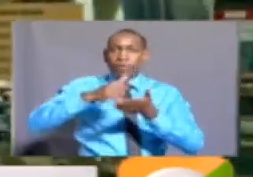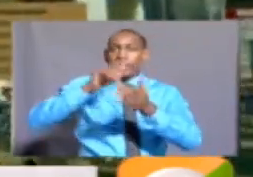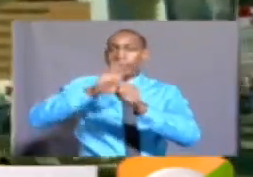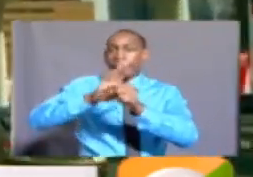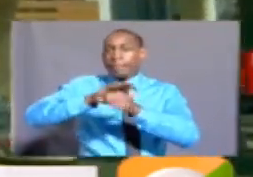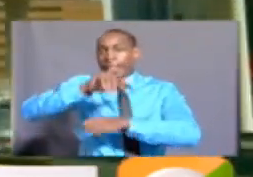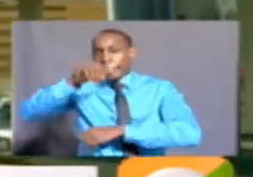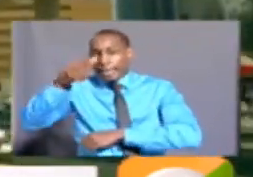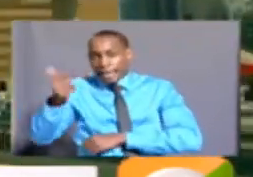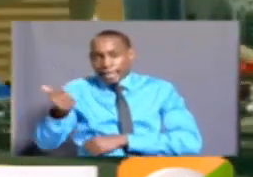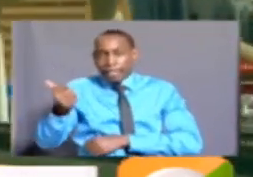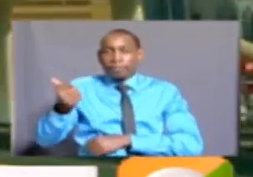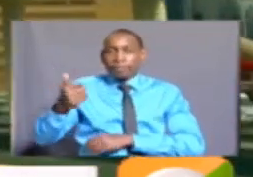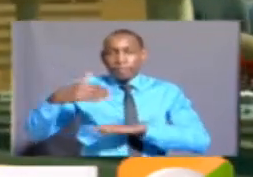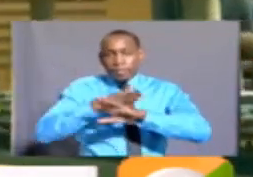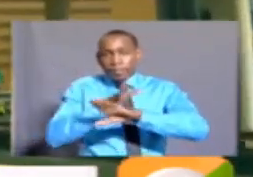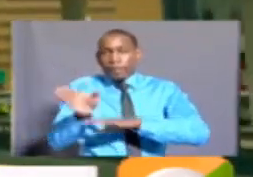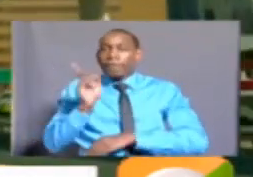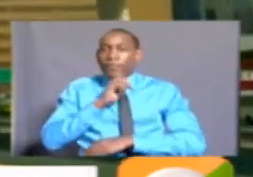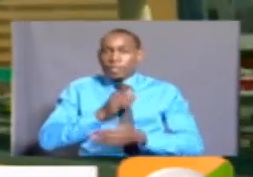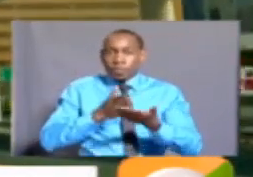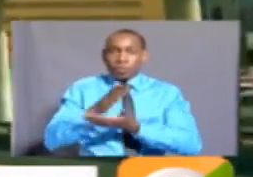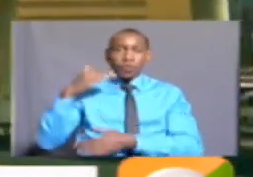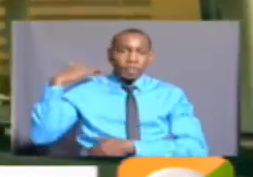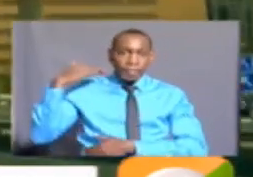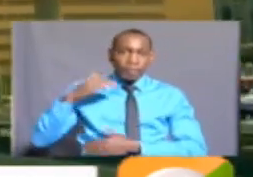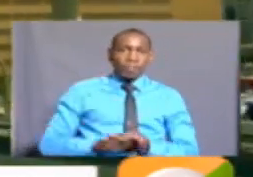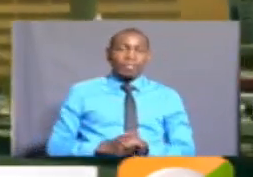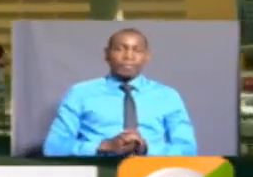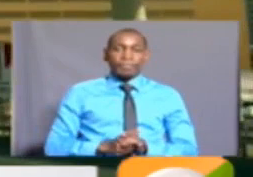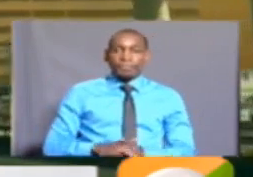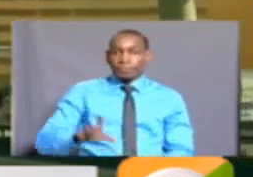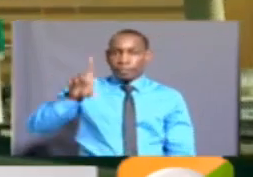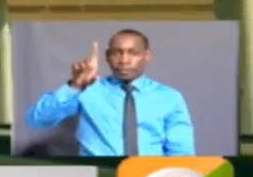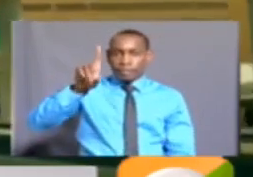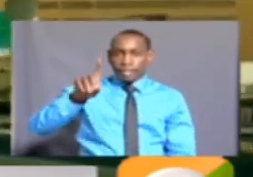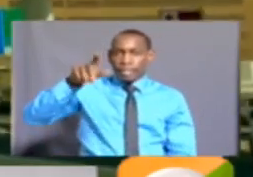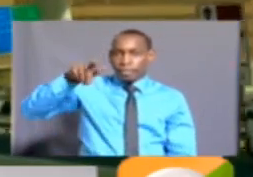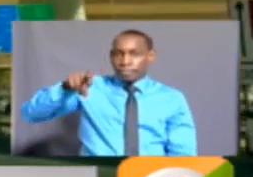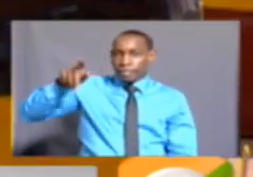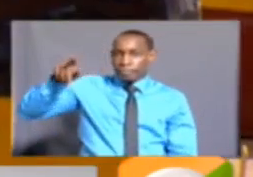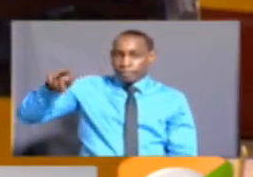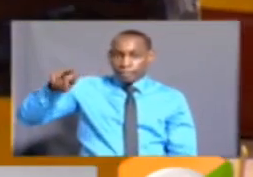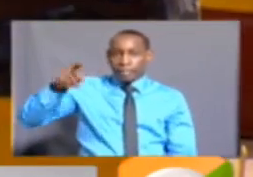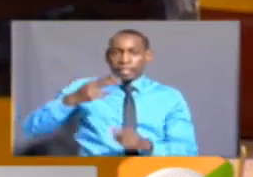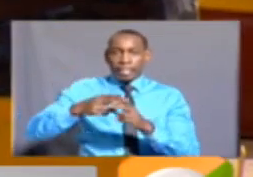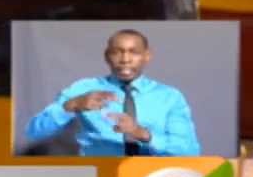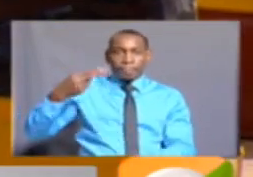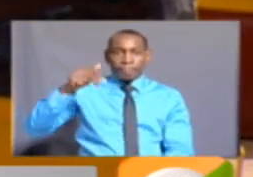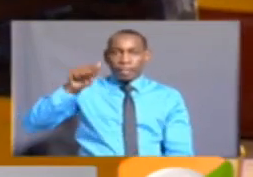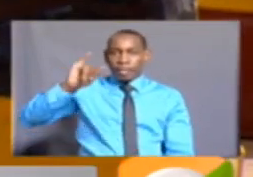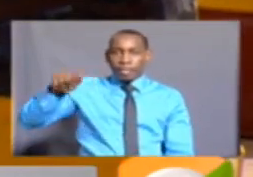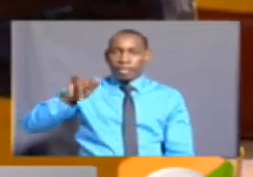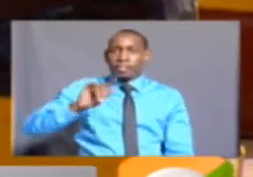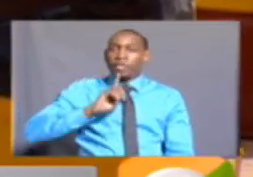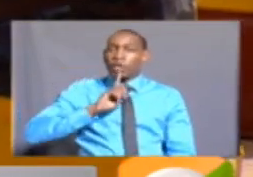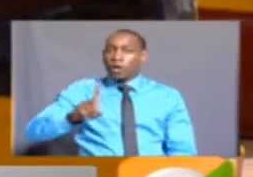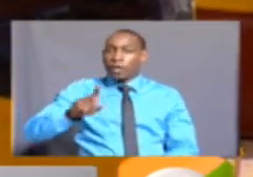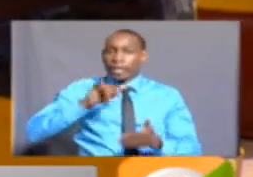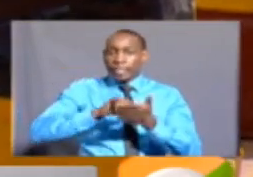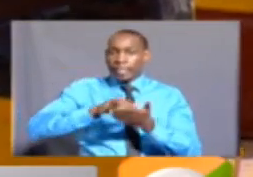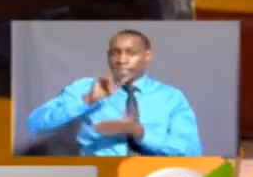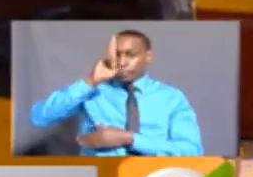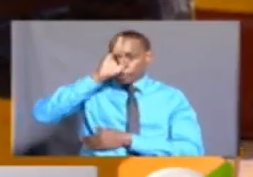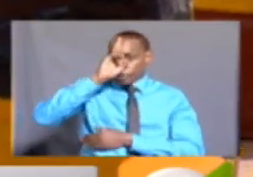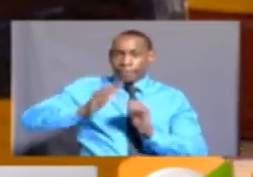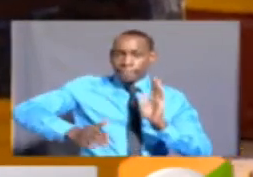others who have been scammed by these criminals. The Director of Public Prosecution, Nurdin Haji, has directed the police